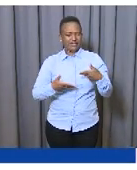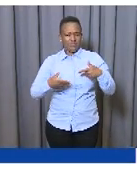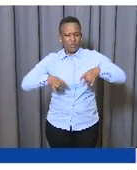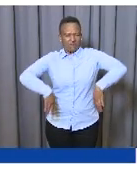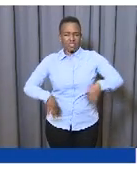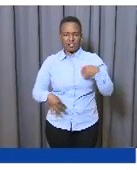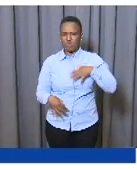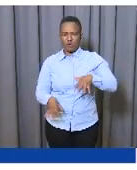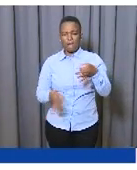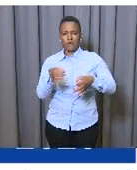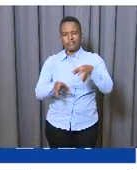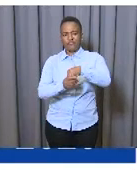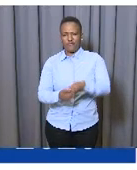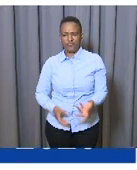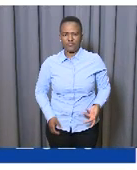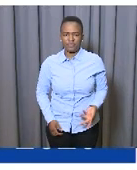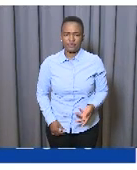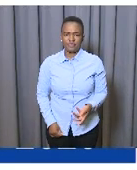we stand.